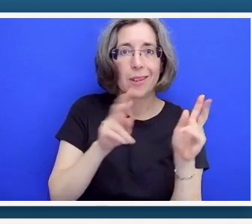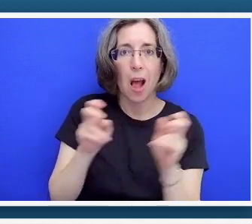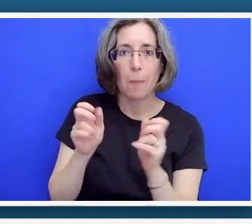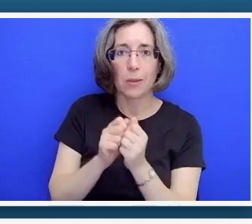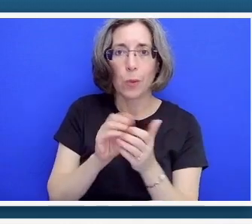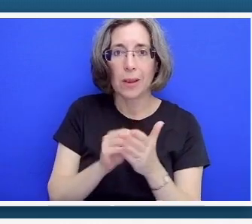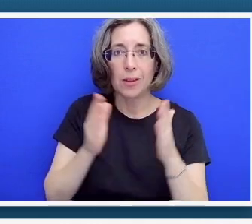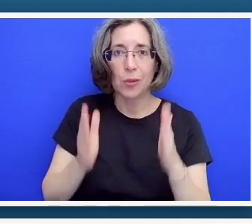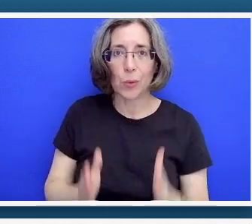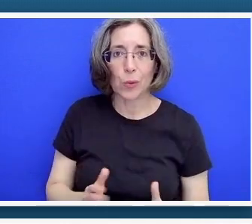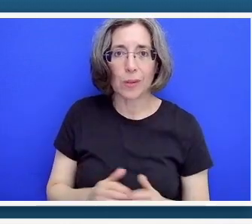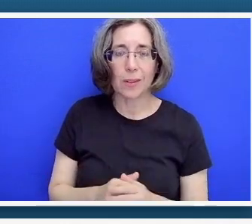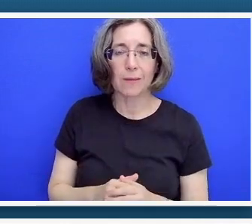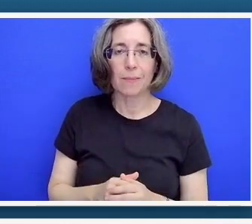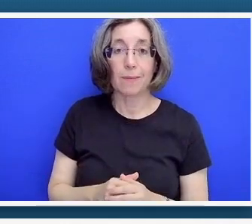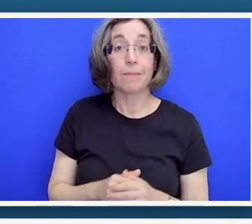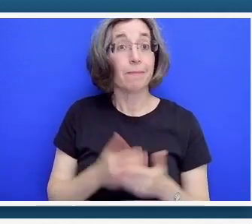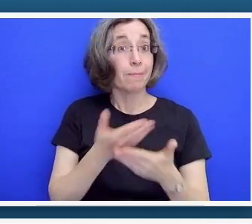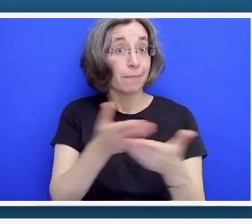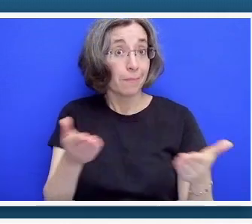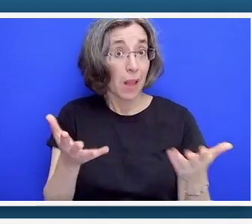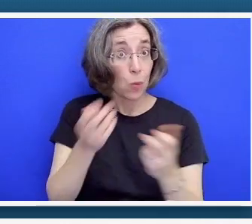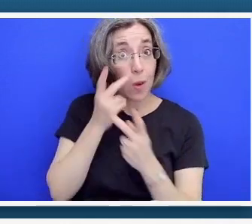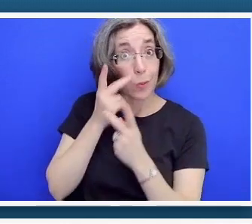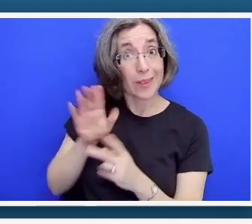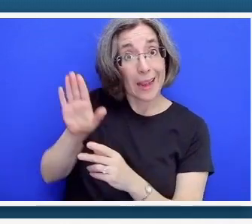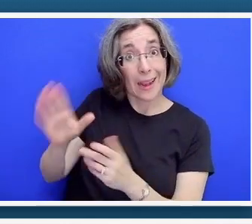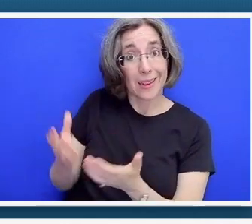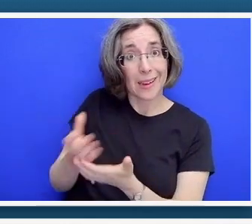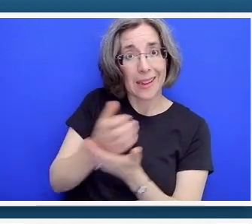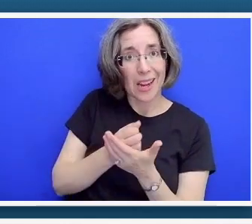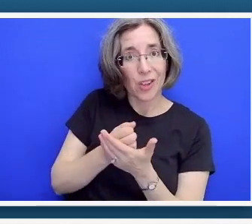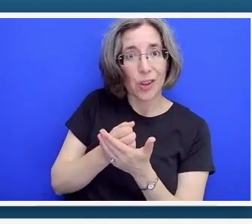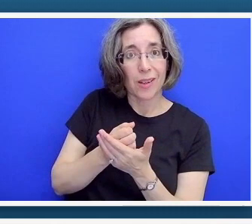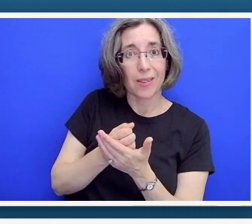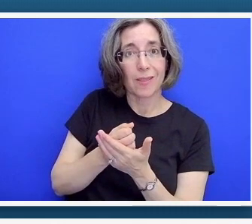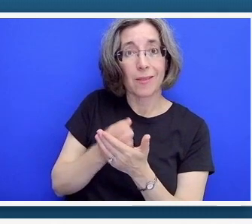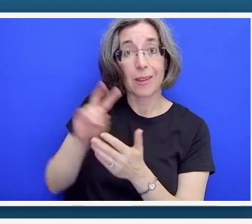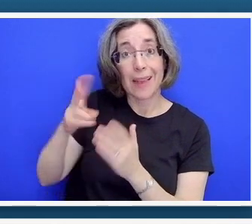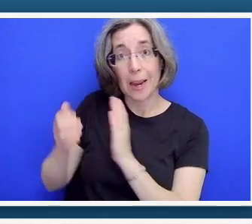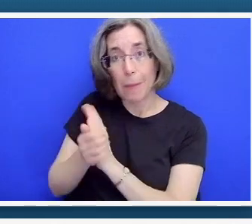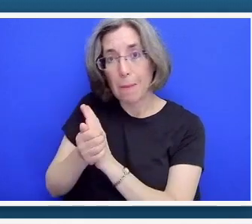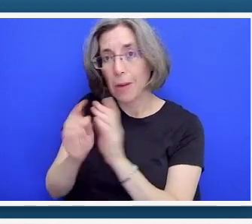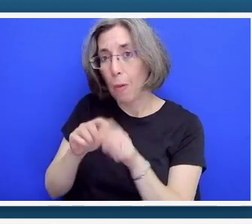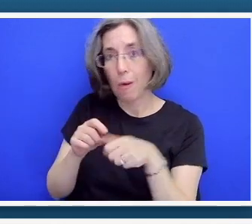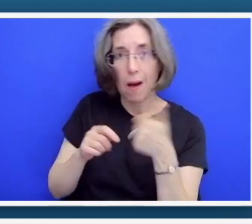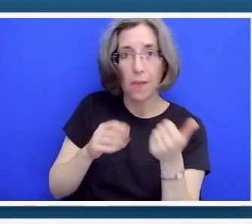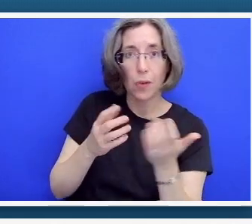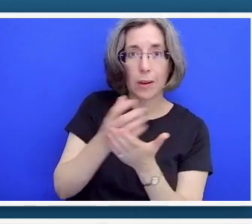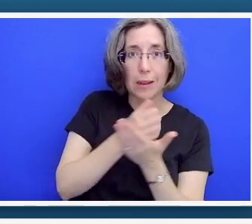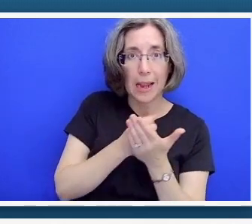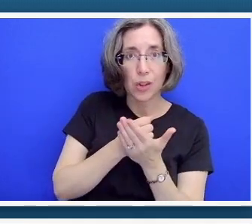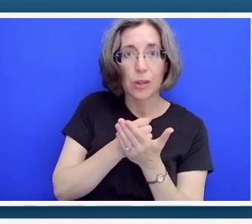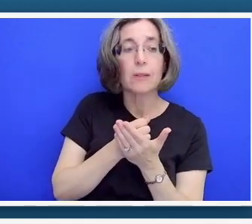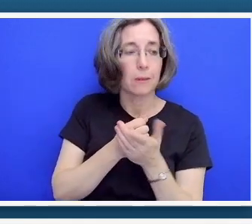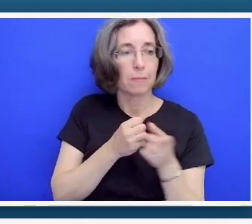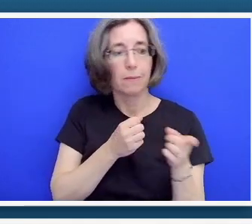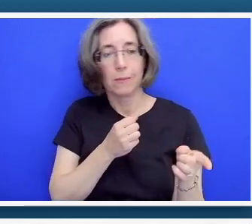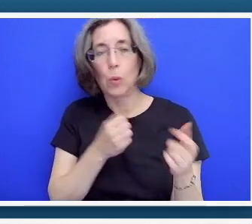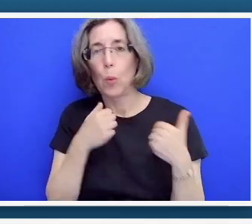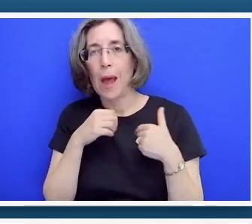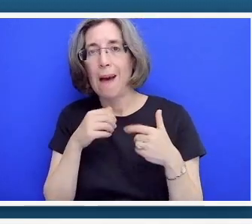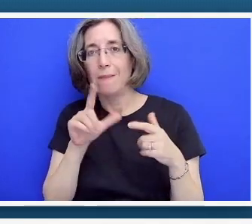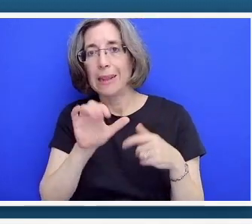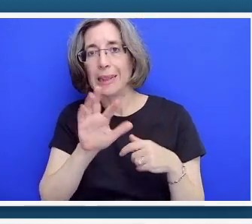seeing Jason's collection or any of the other collections that he's created, again, on the screen, you're seeing a link to his profile